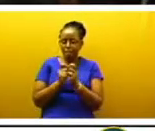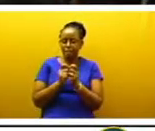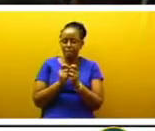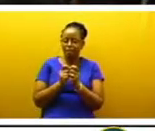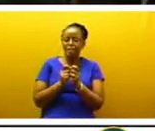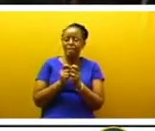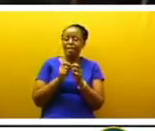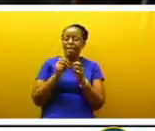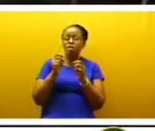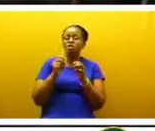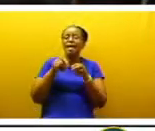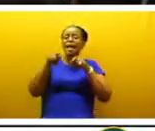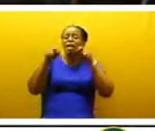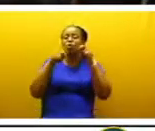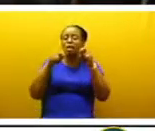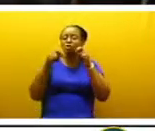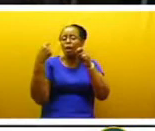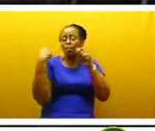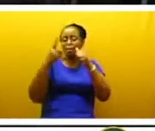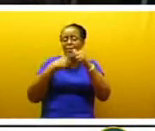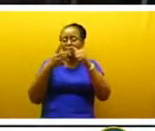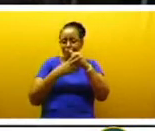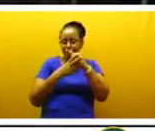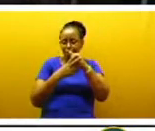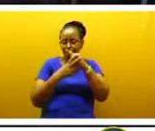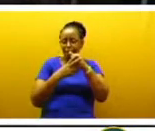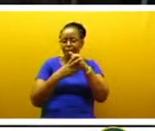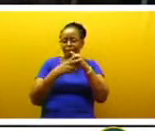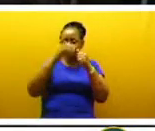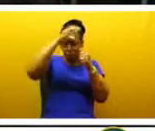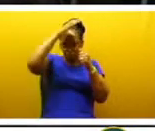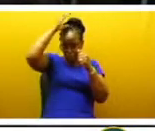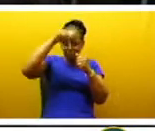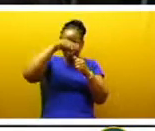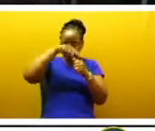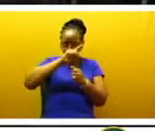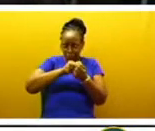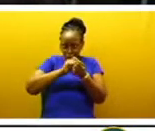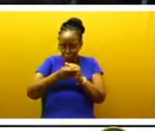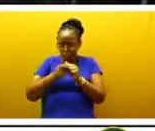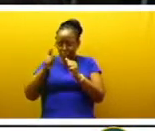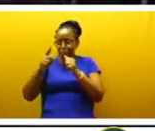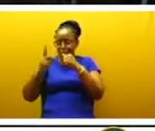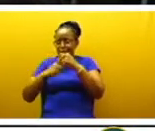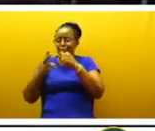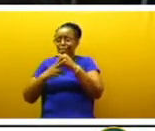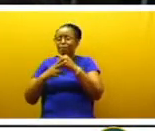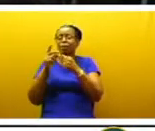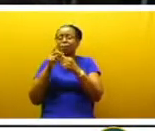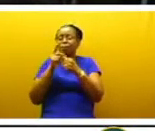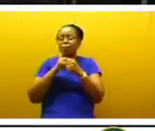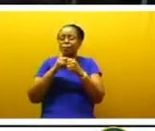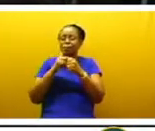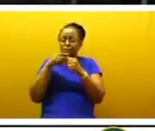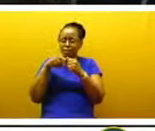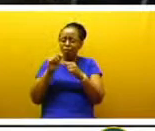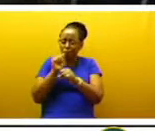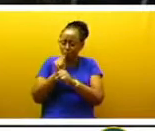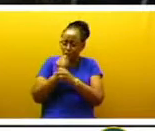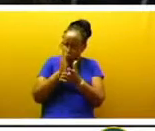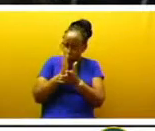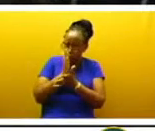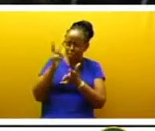67, by which he changed, this chairperson changed, or got changed,